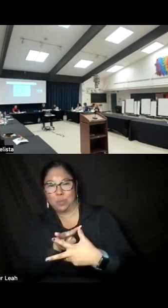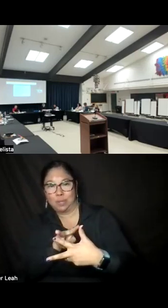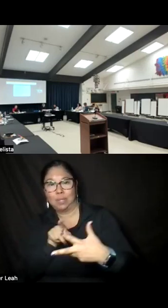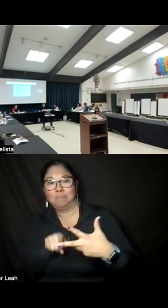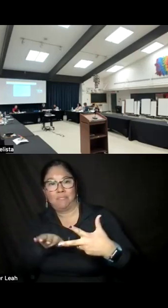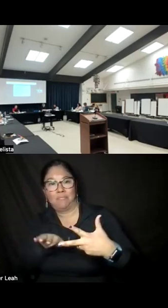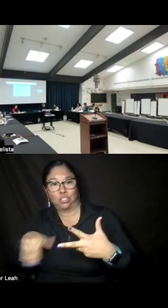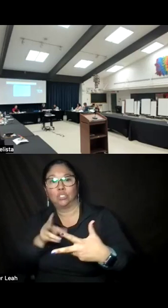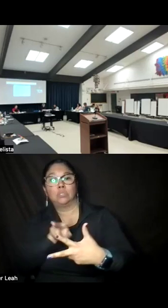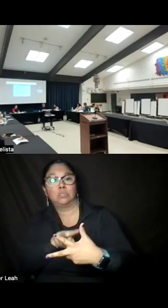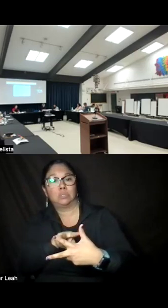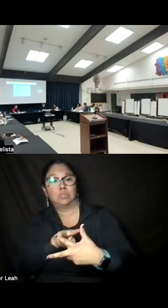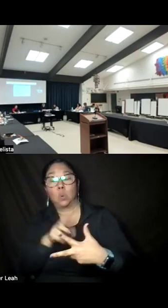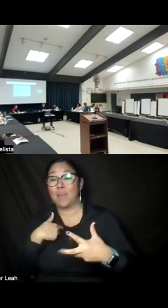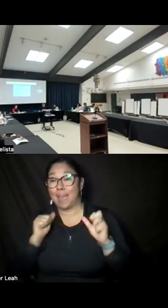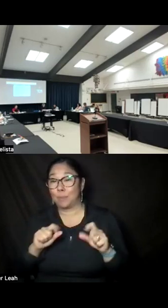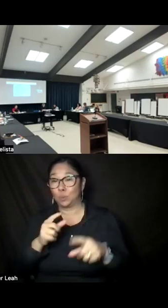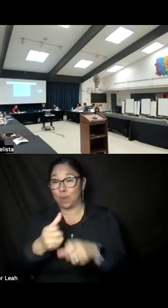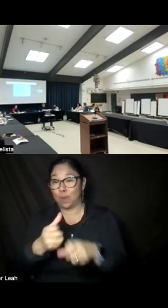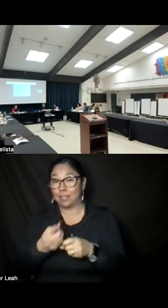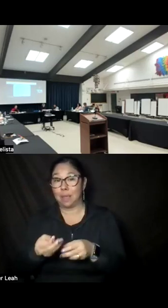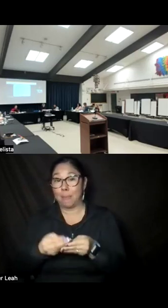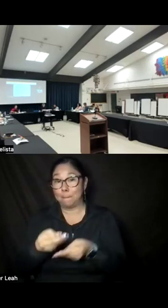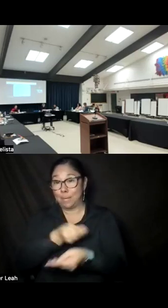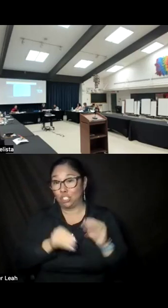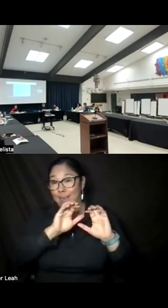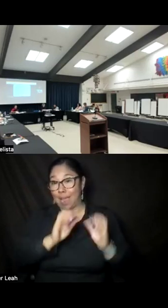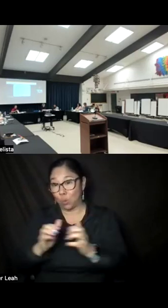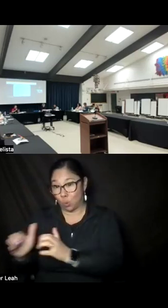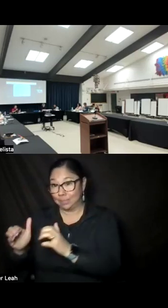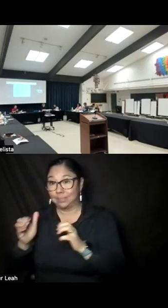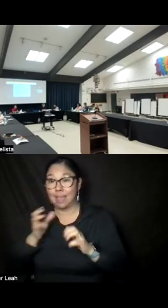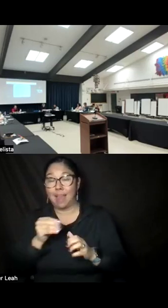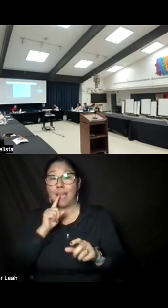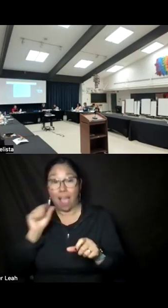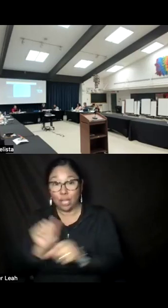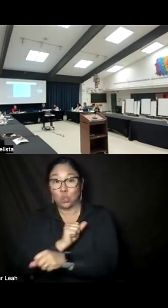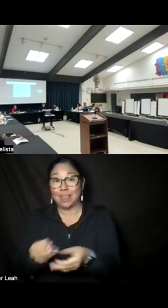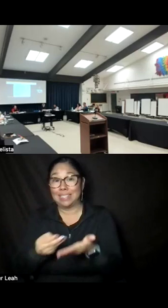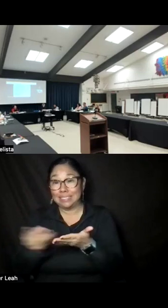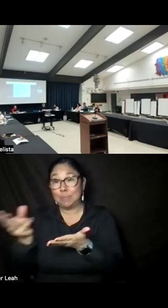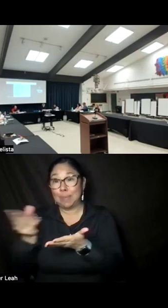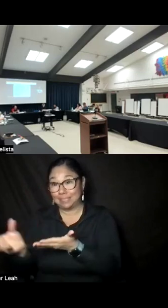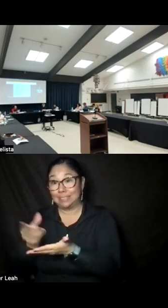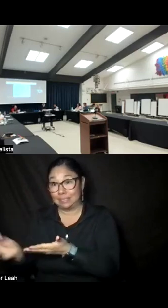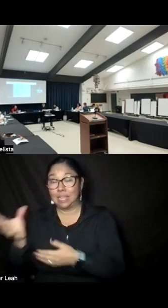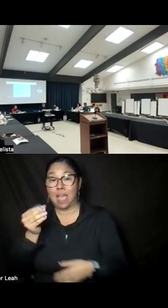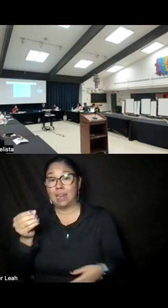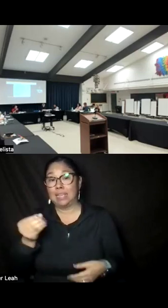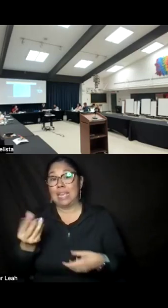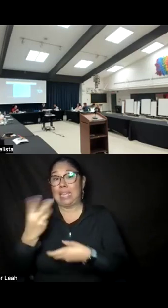We were able to get the budgeted categories and the actual expenses and income for